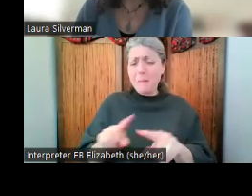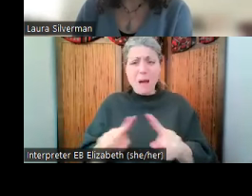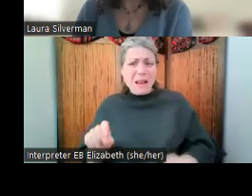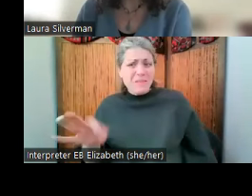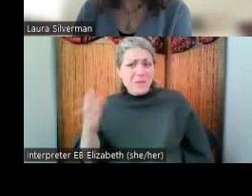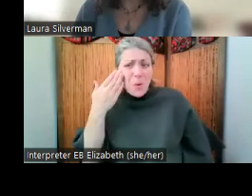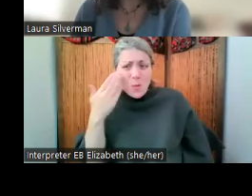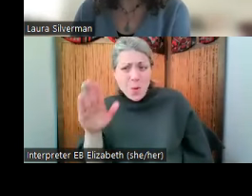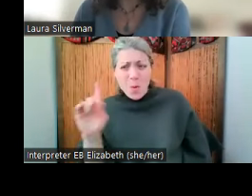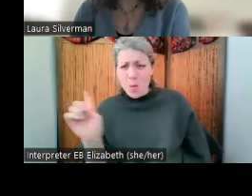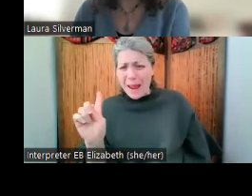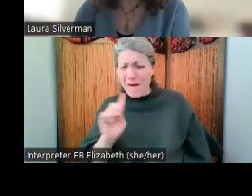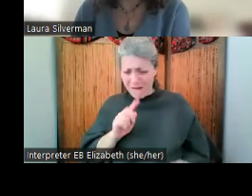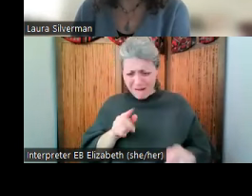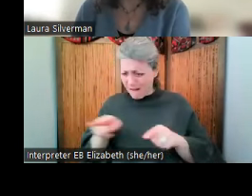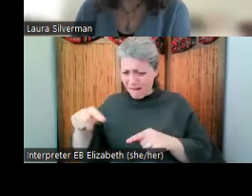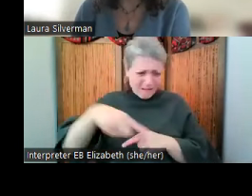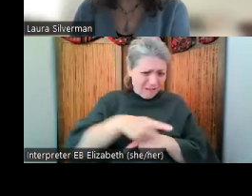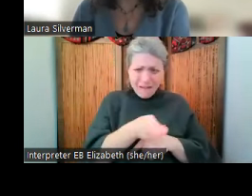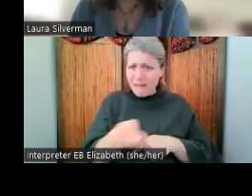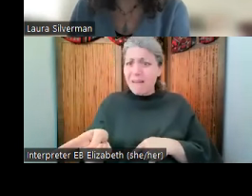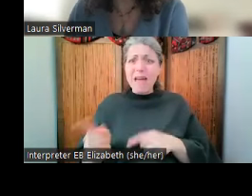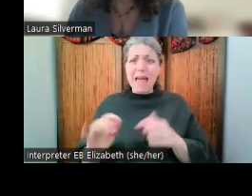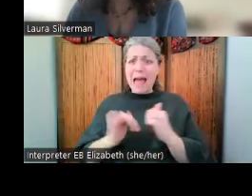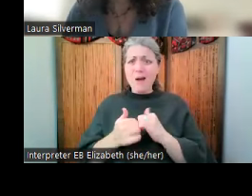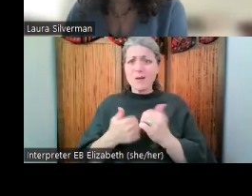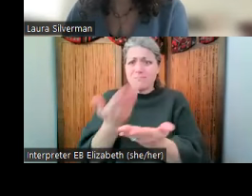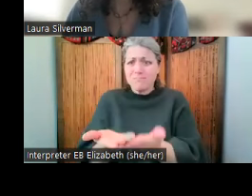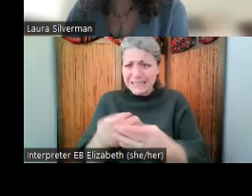route is and how people can use it to get